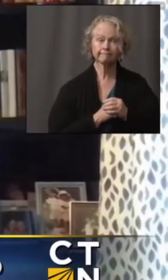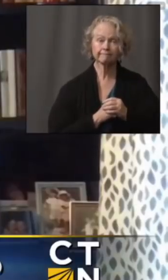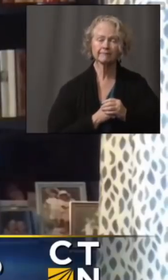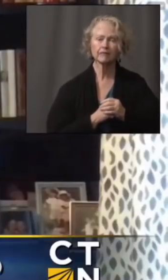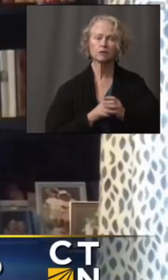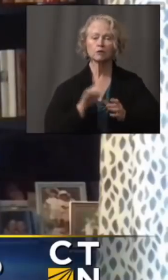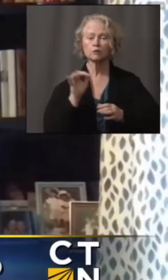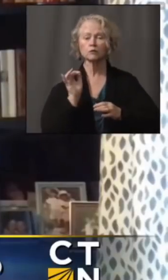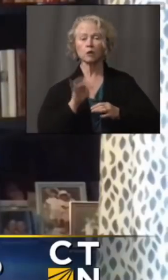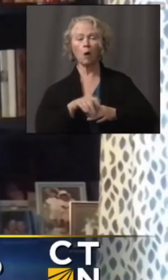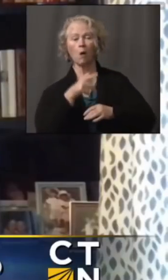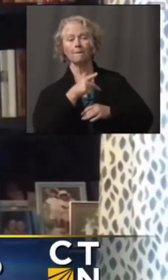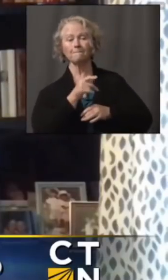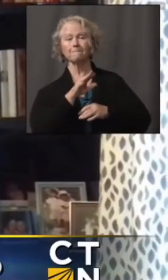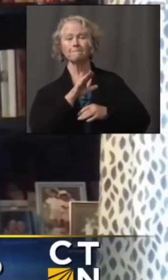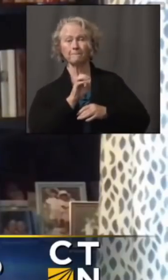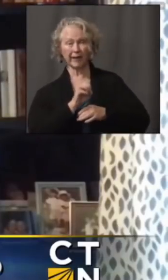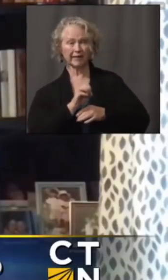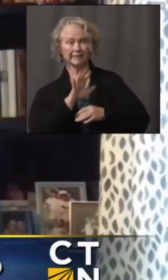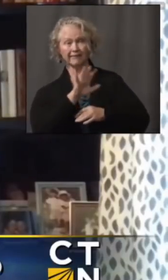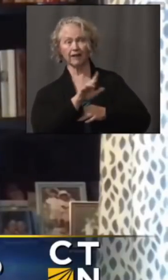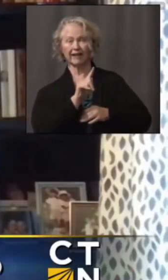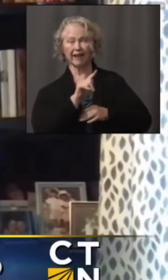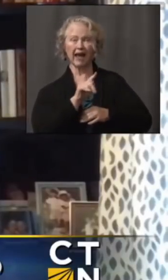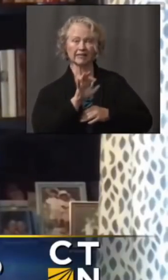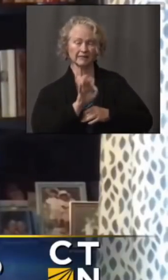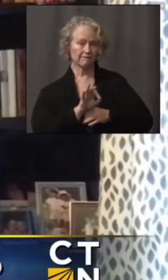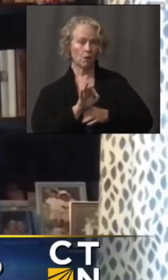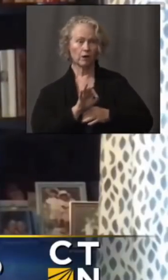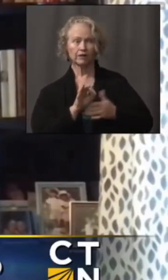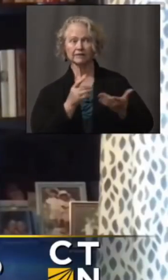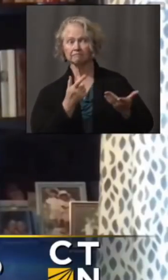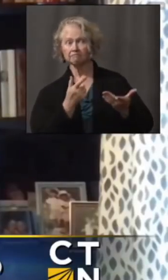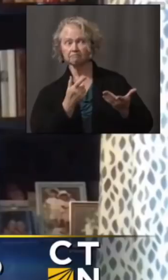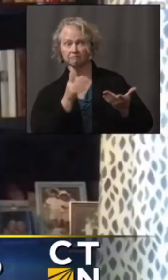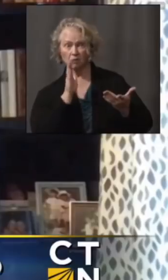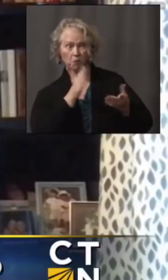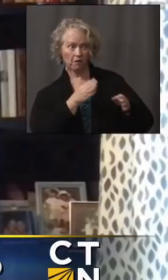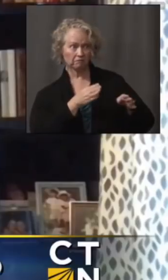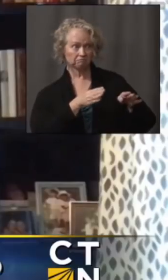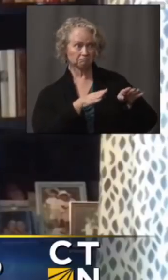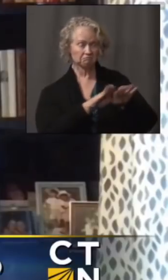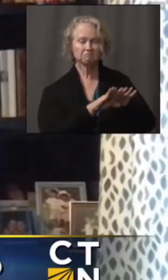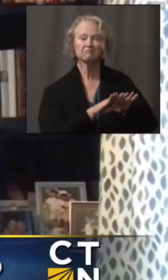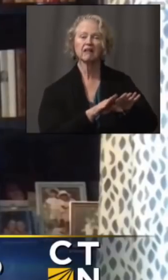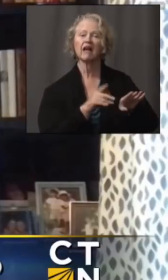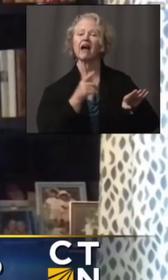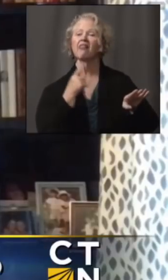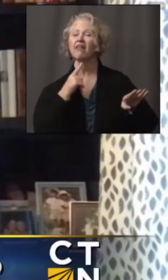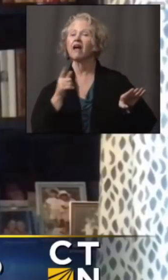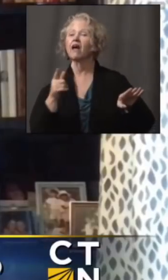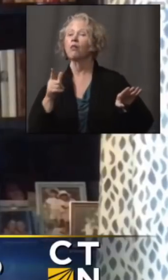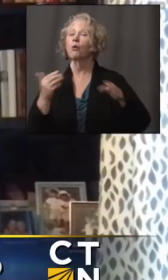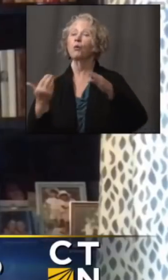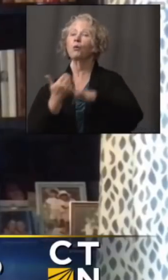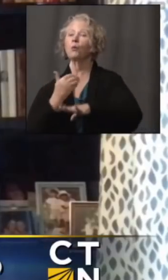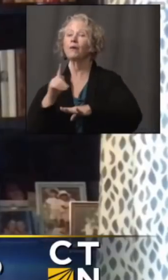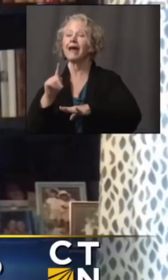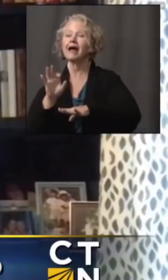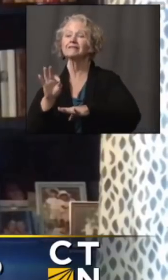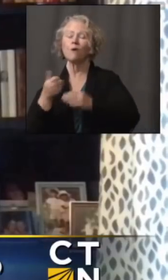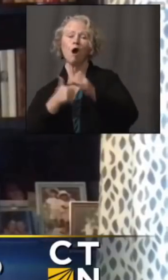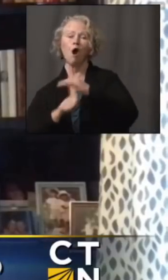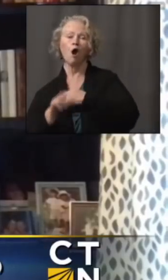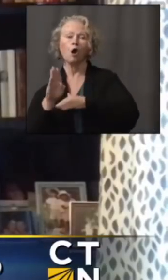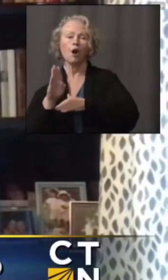Pence task force, and they're going to, we've now got the Biden task force, which is coming in. And I hope